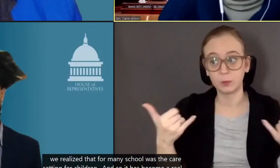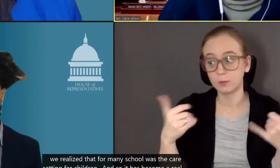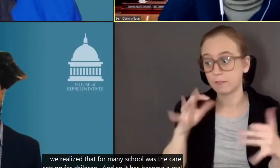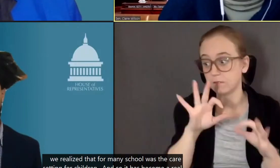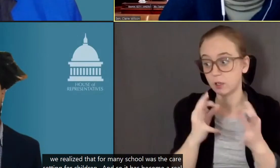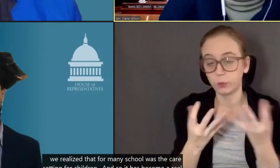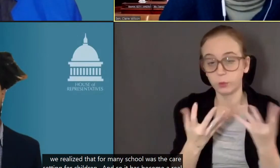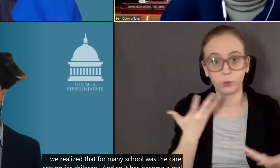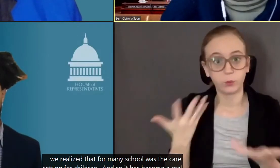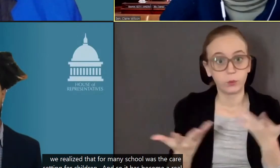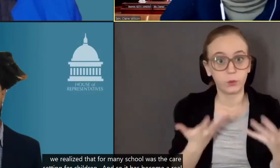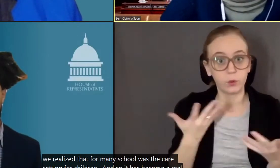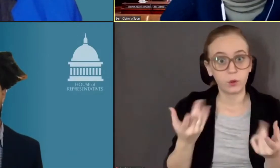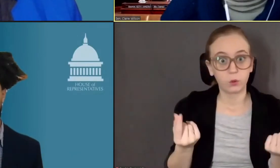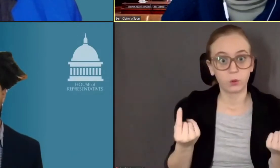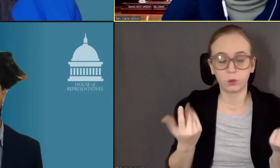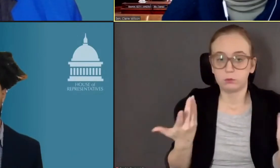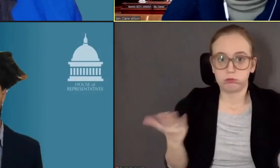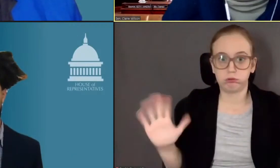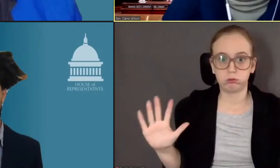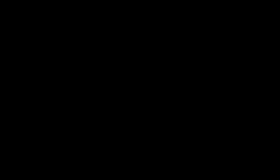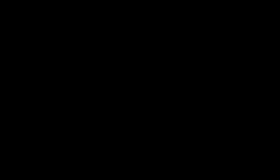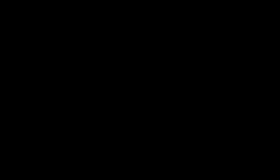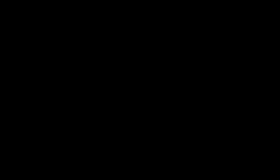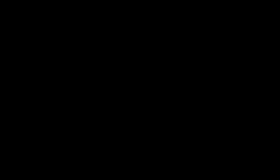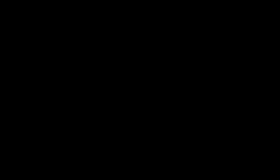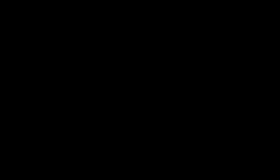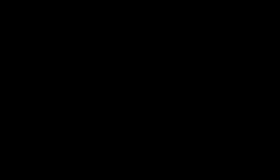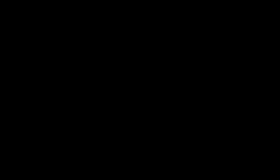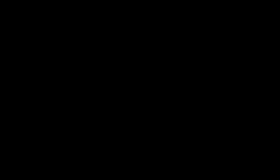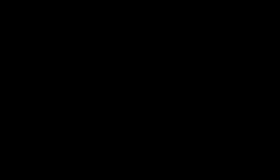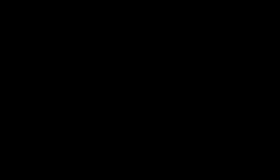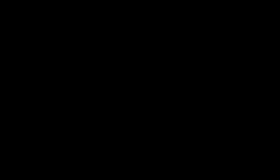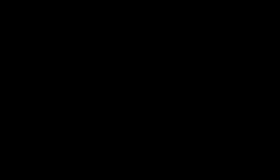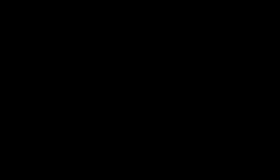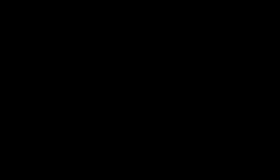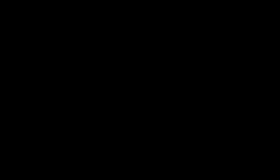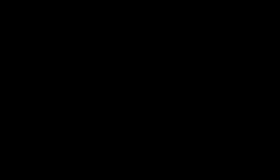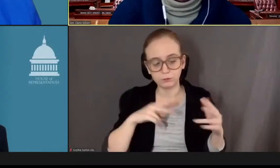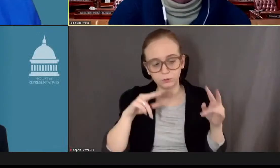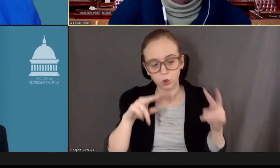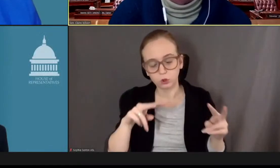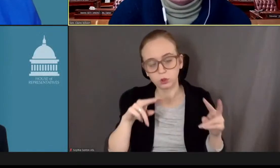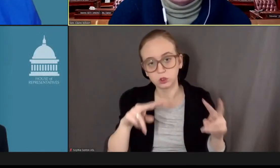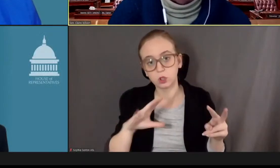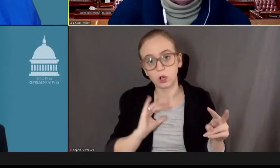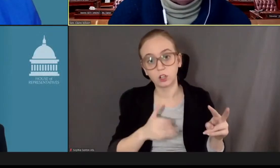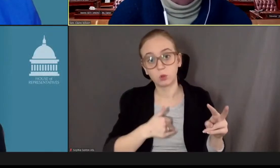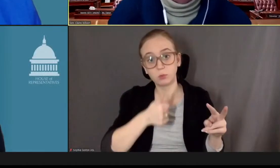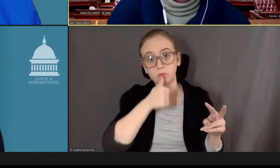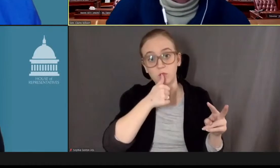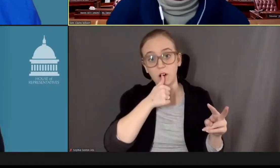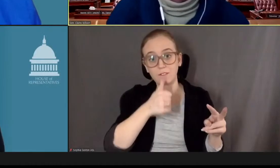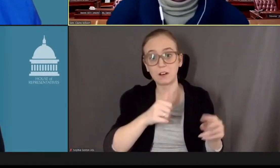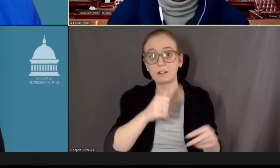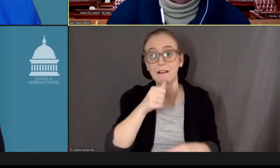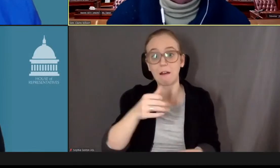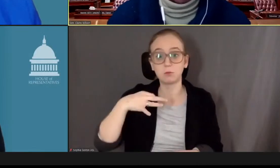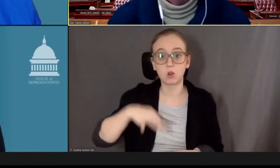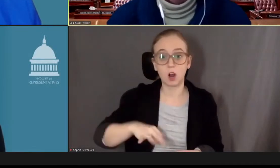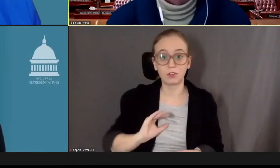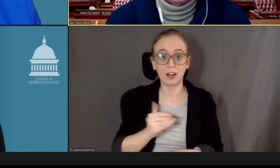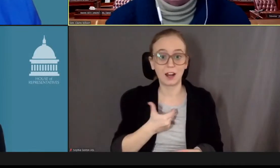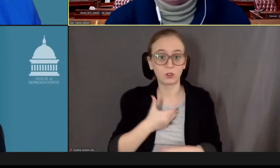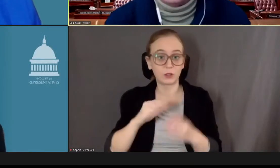on our private nonprofits and our community-based organizations to make sure that they stay